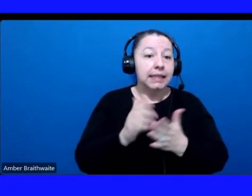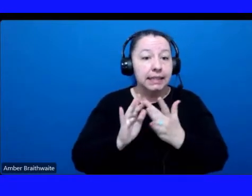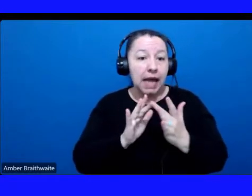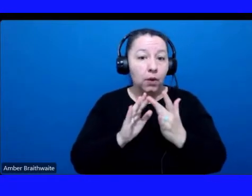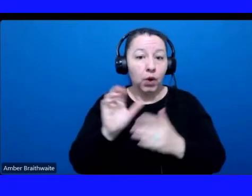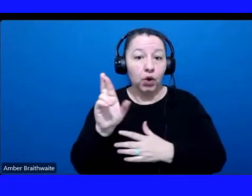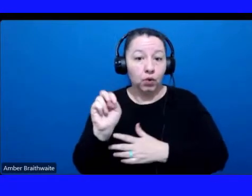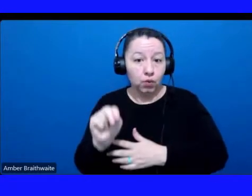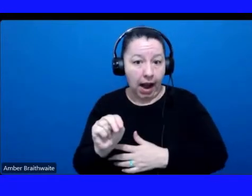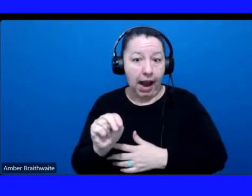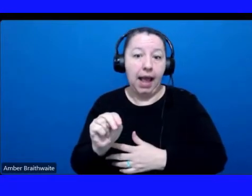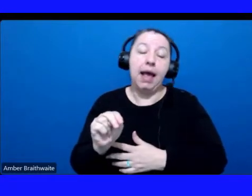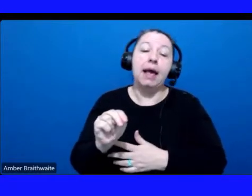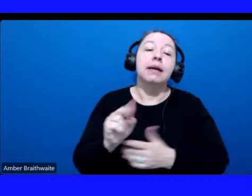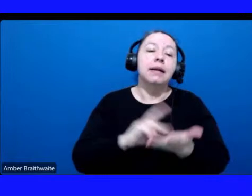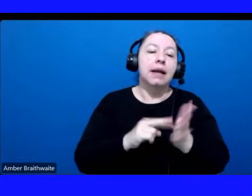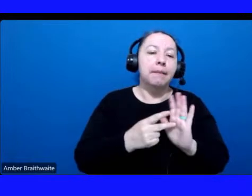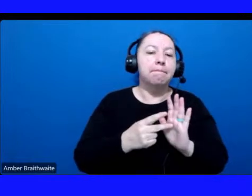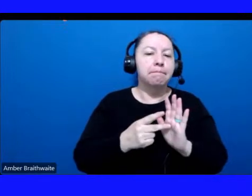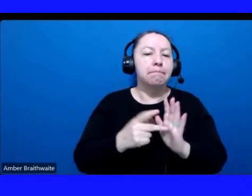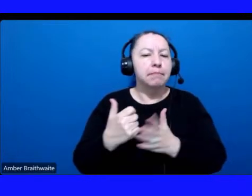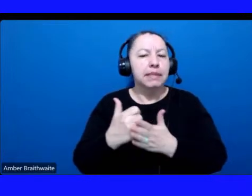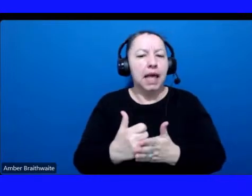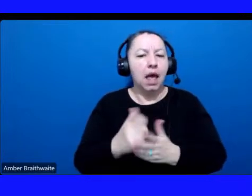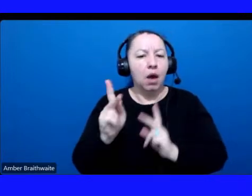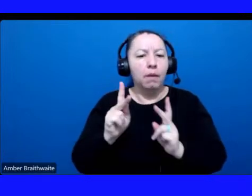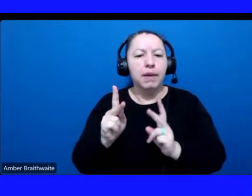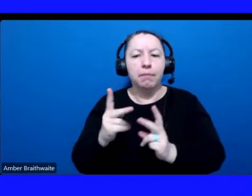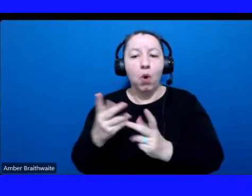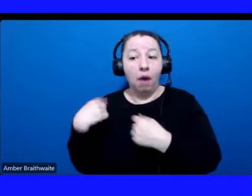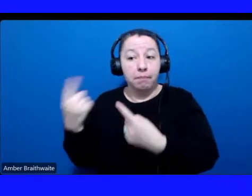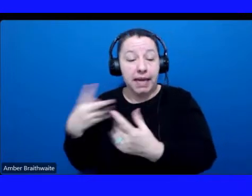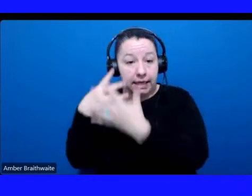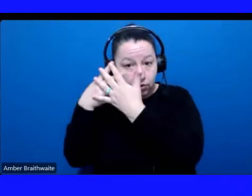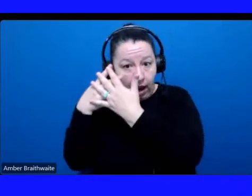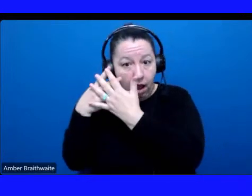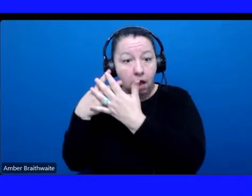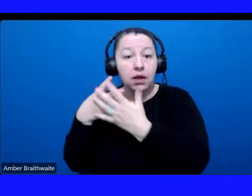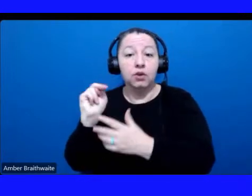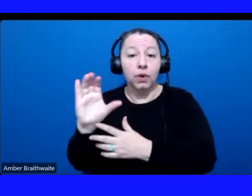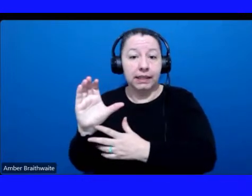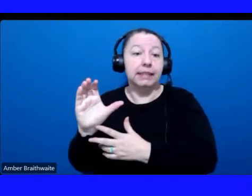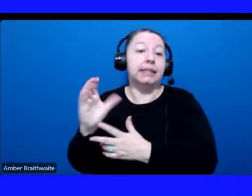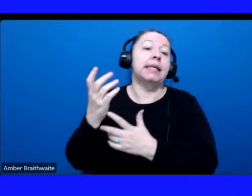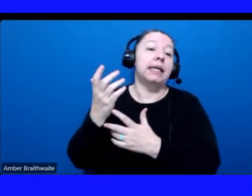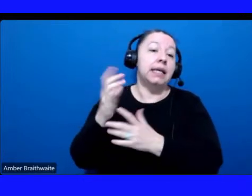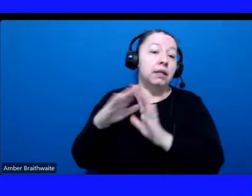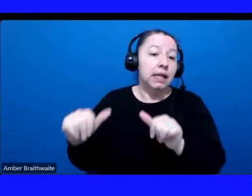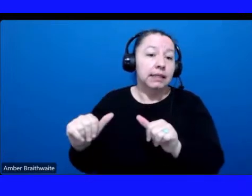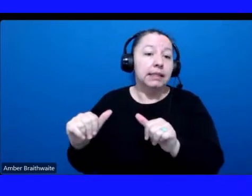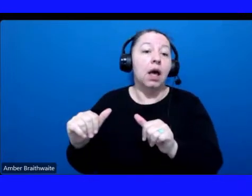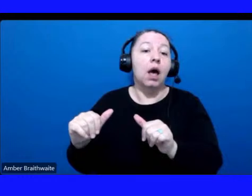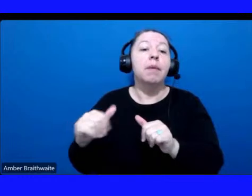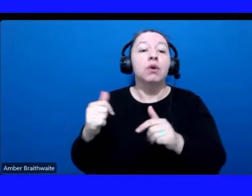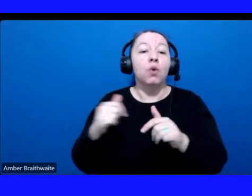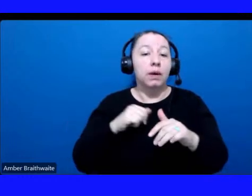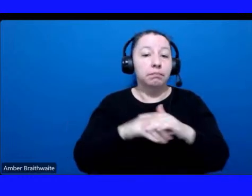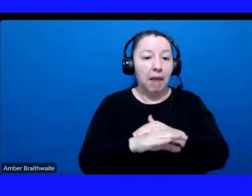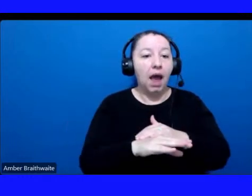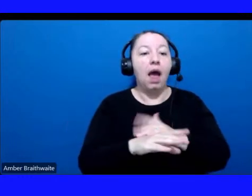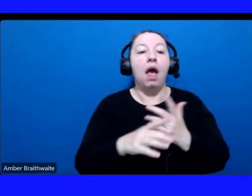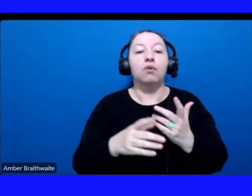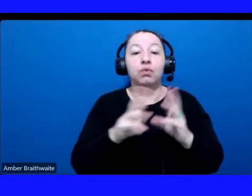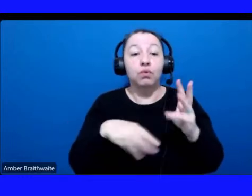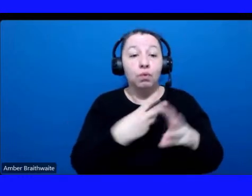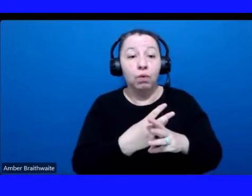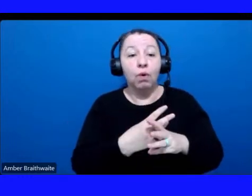leave jail and reenter the community successfully and not come back. And really, under Ms. Epstein's leadership and creativity, we've expanded